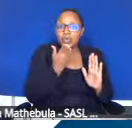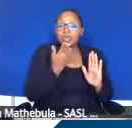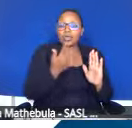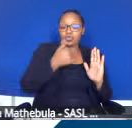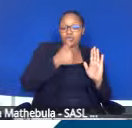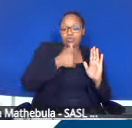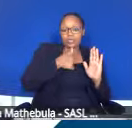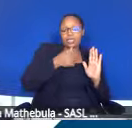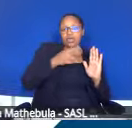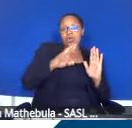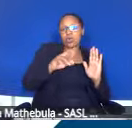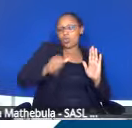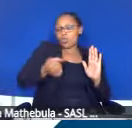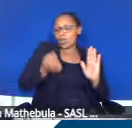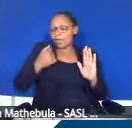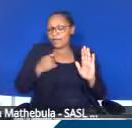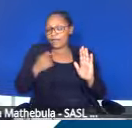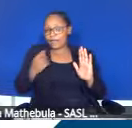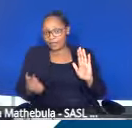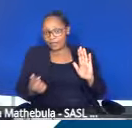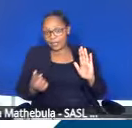wife,